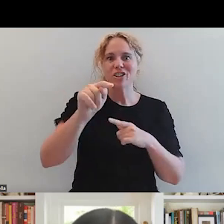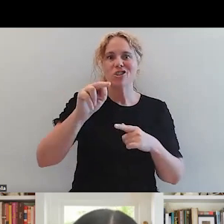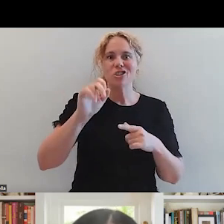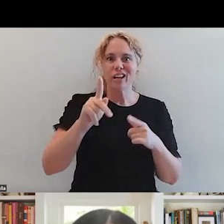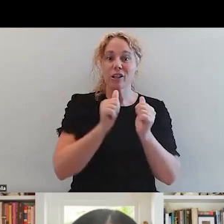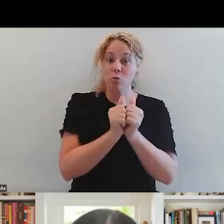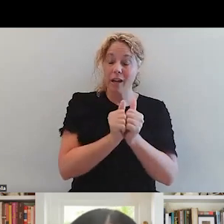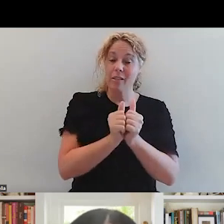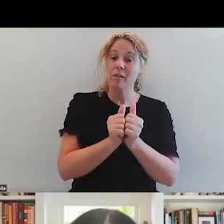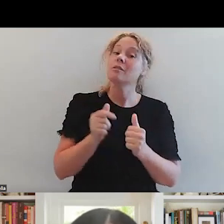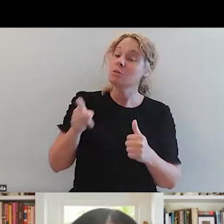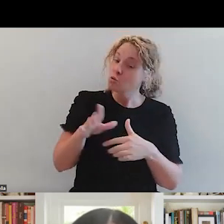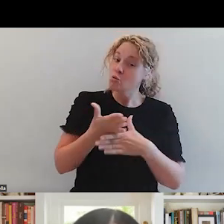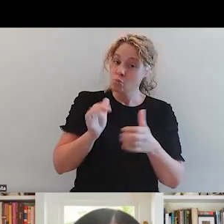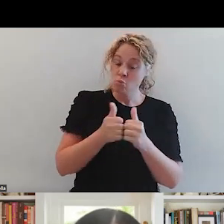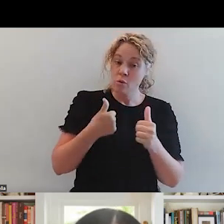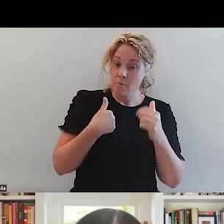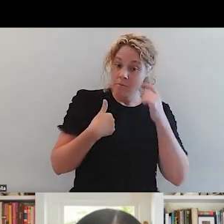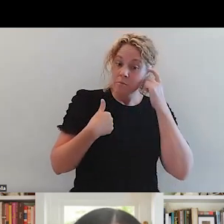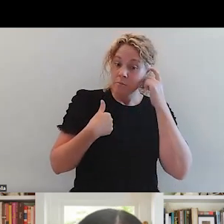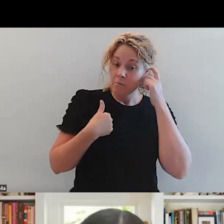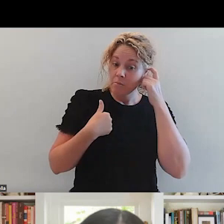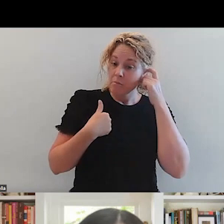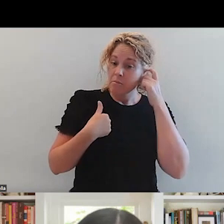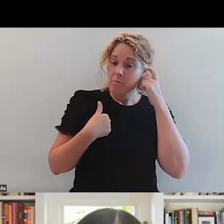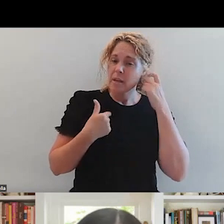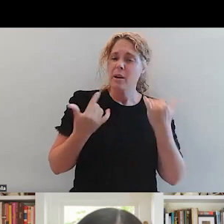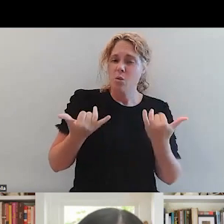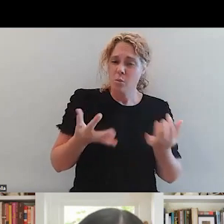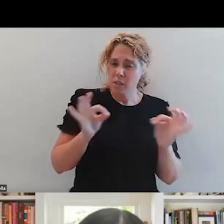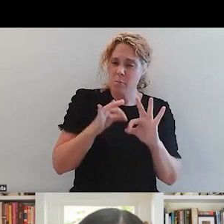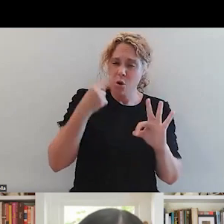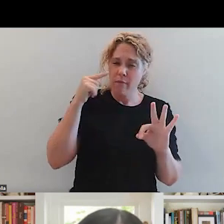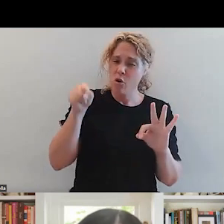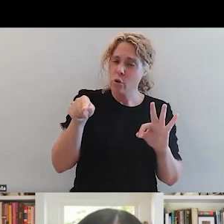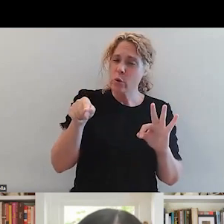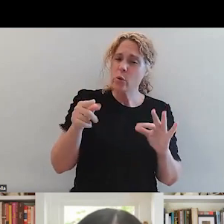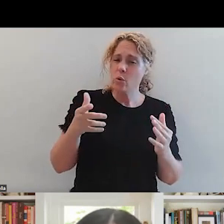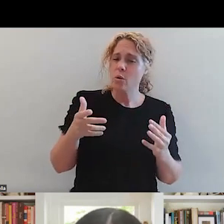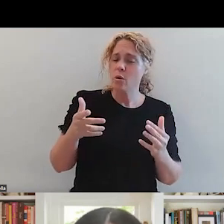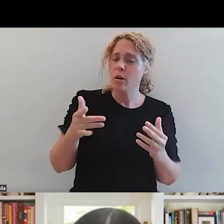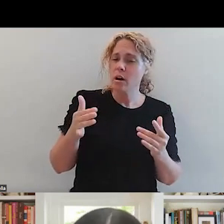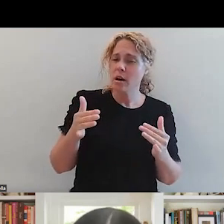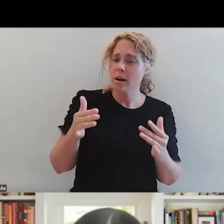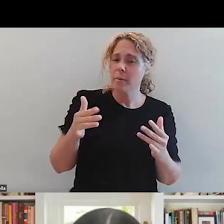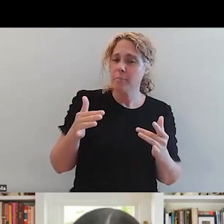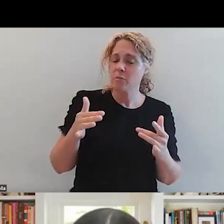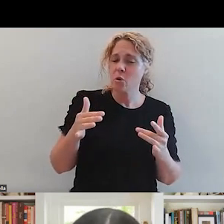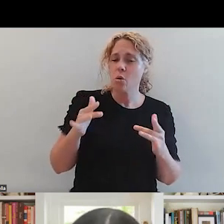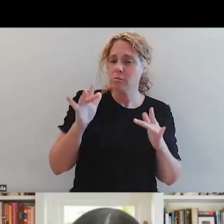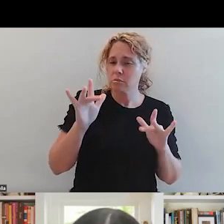And you shared with me, what was essential for you was